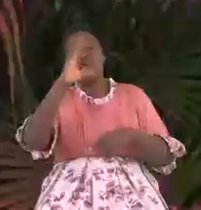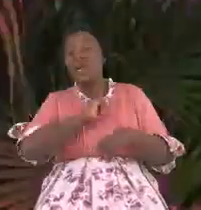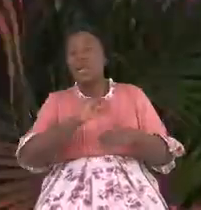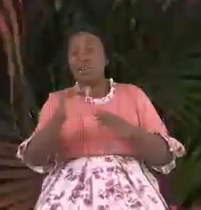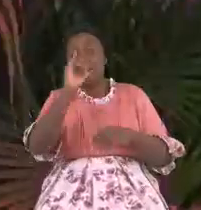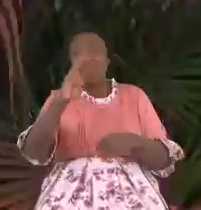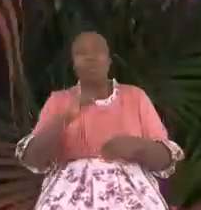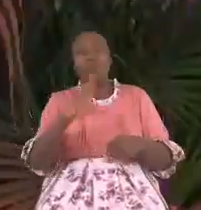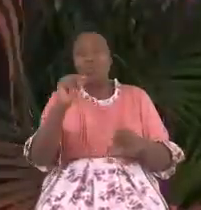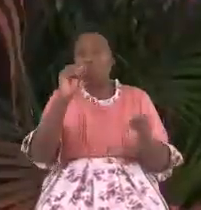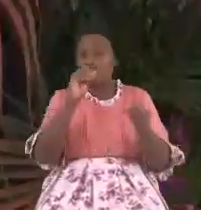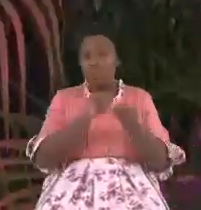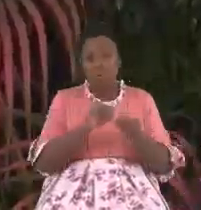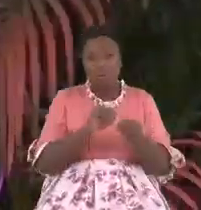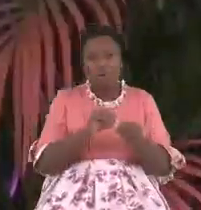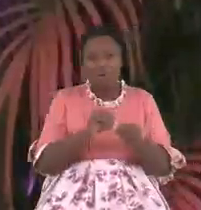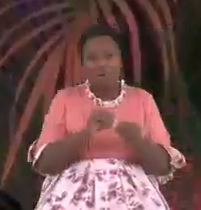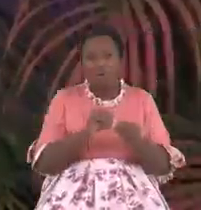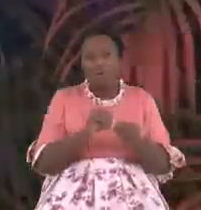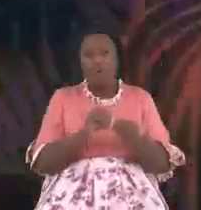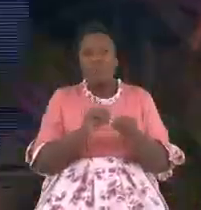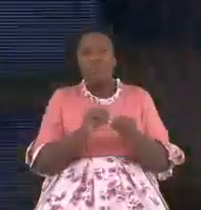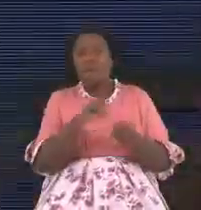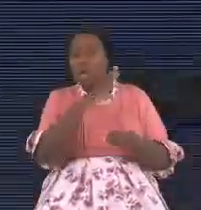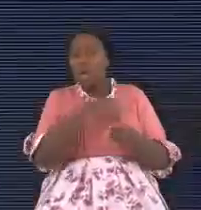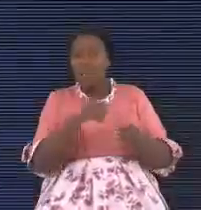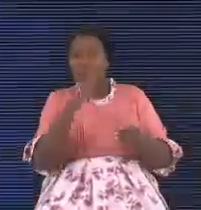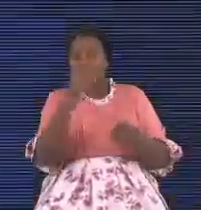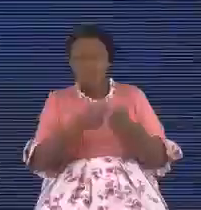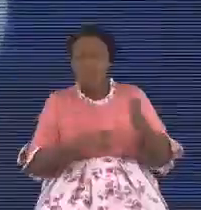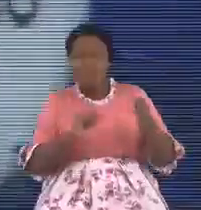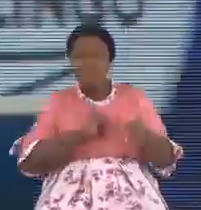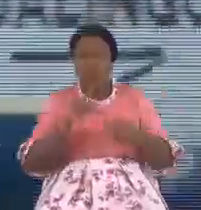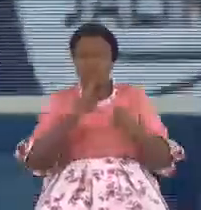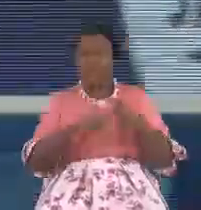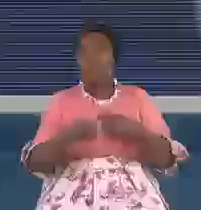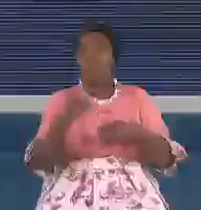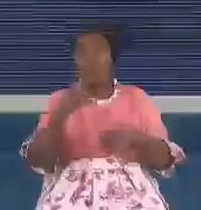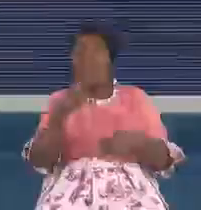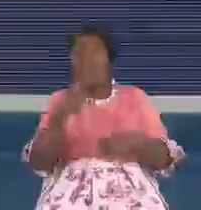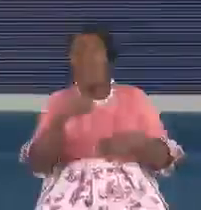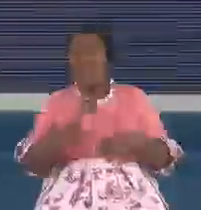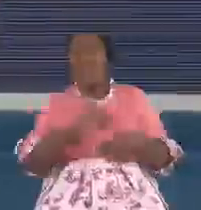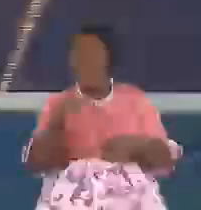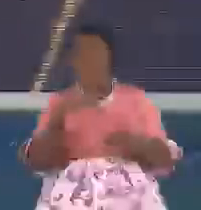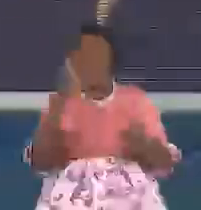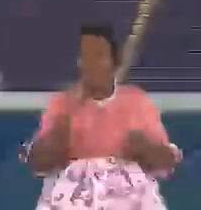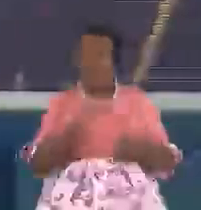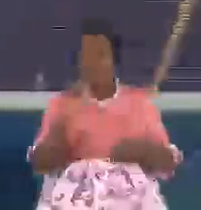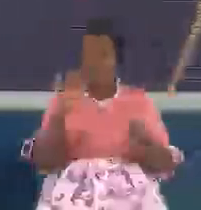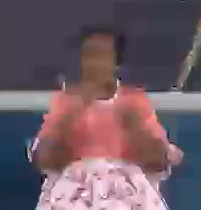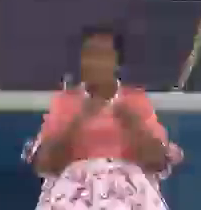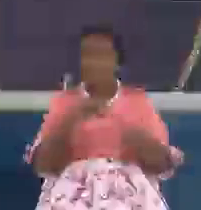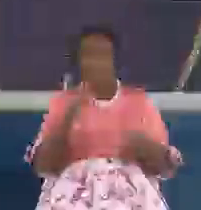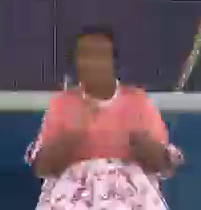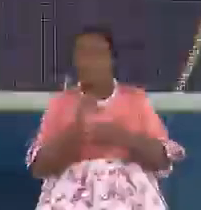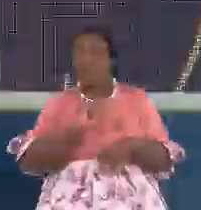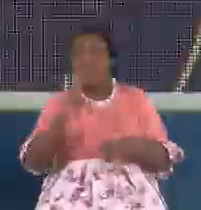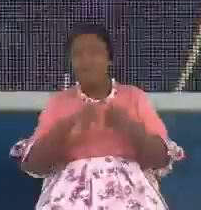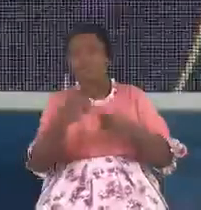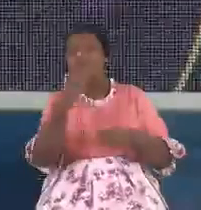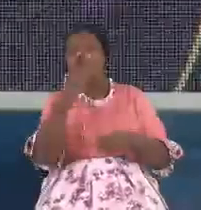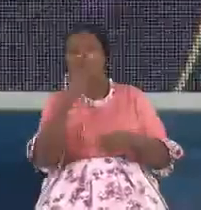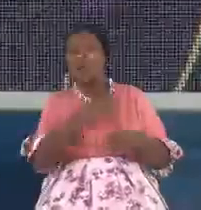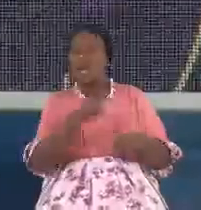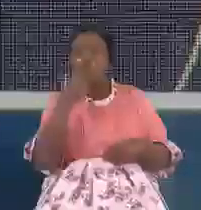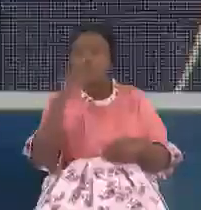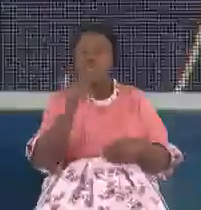that no more and the thing i used to smoke i smoked them no more